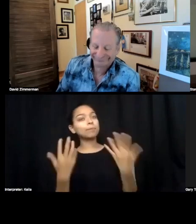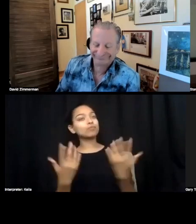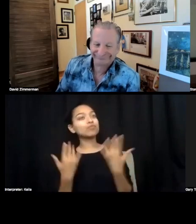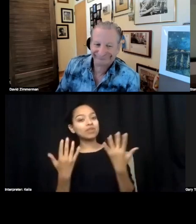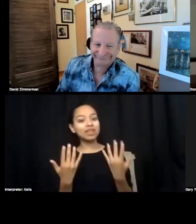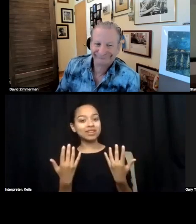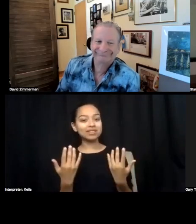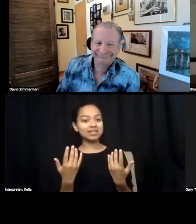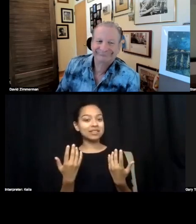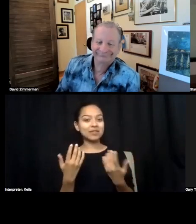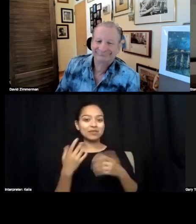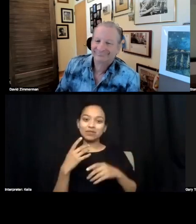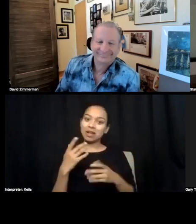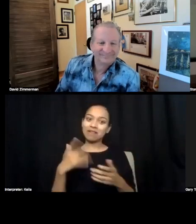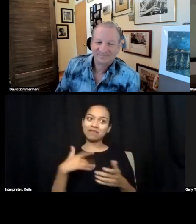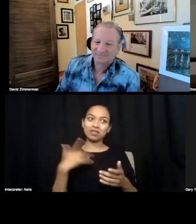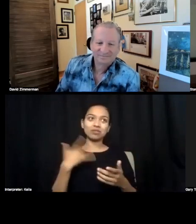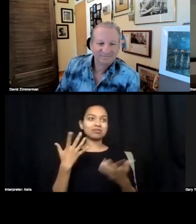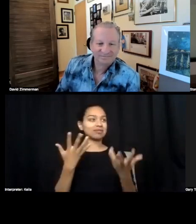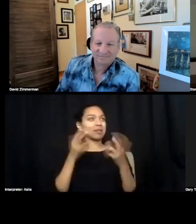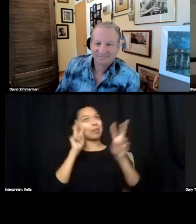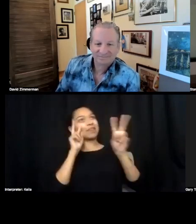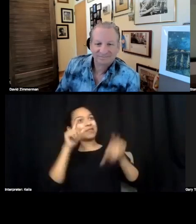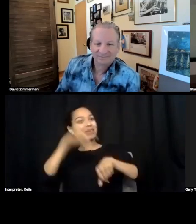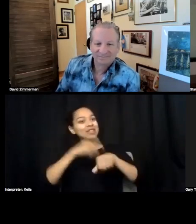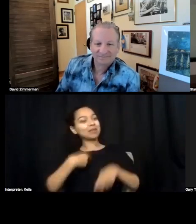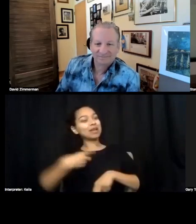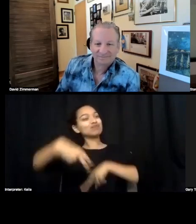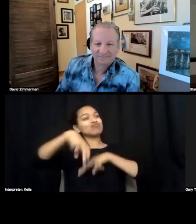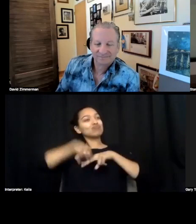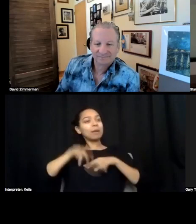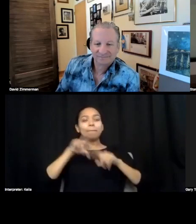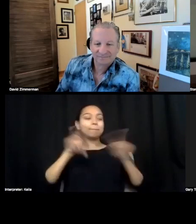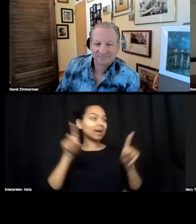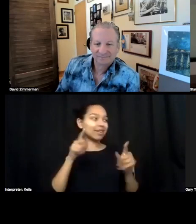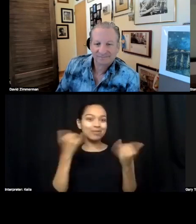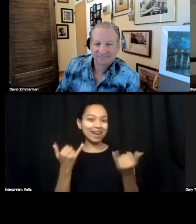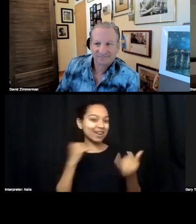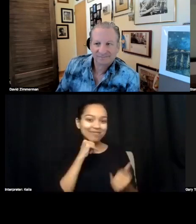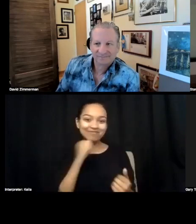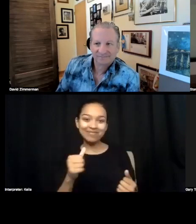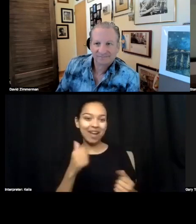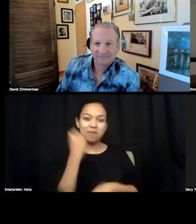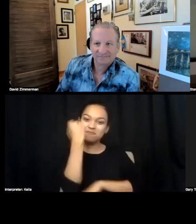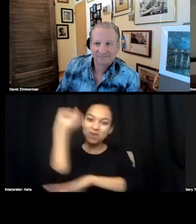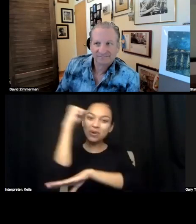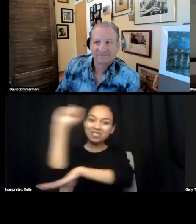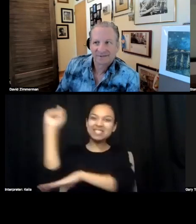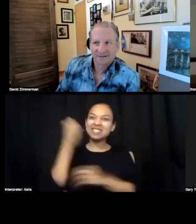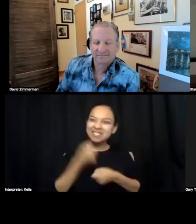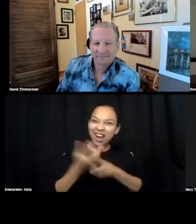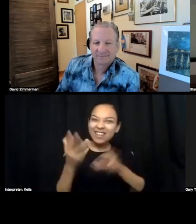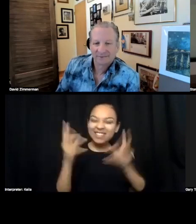kick back a little bit, but no, I mean, I've been protesting and causing good trouble for many, many